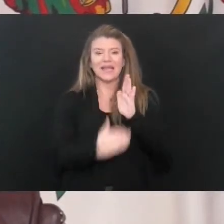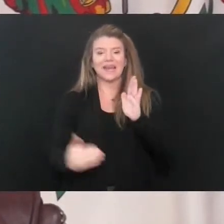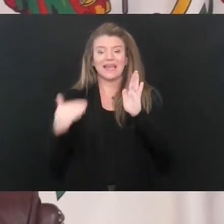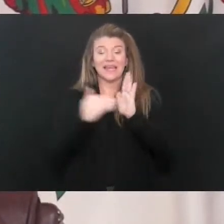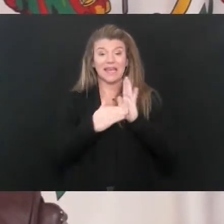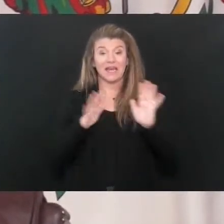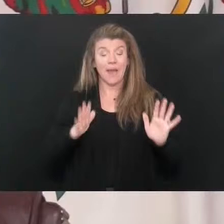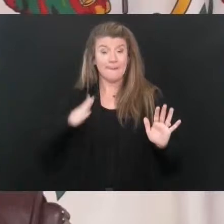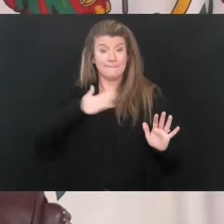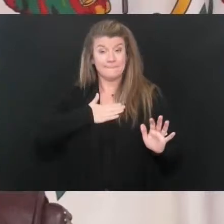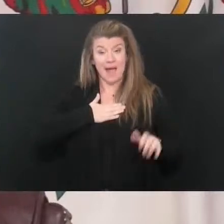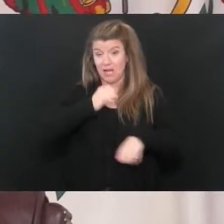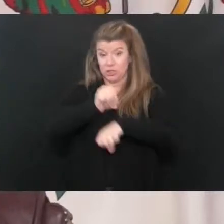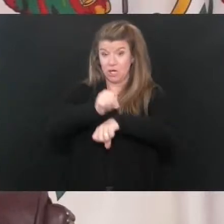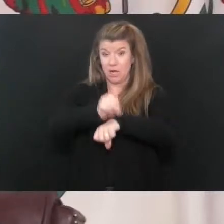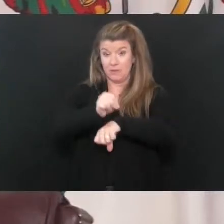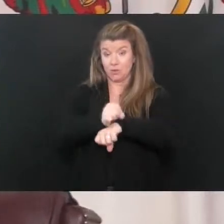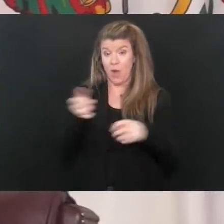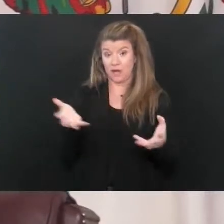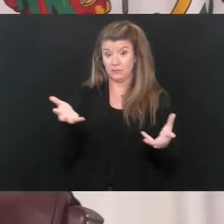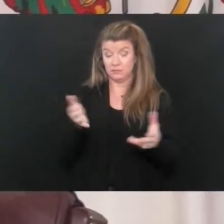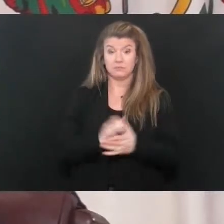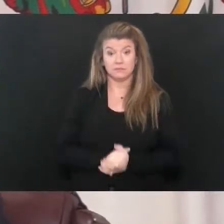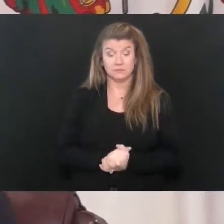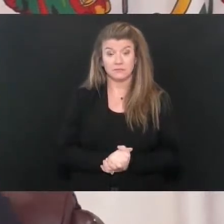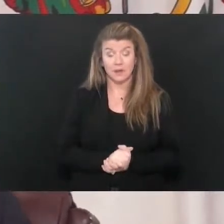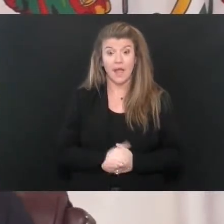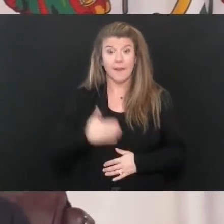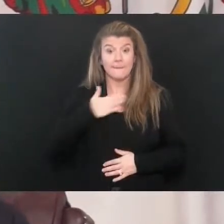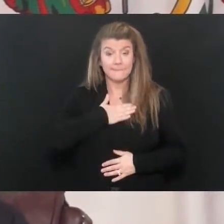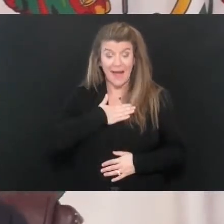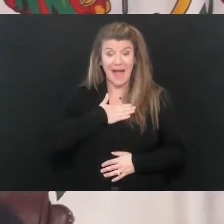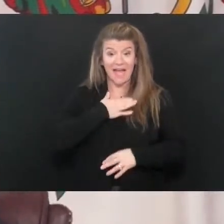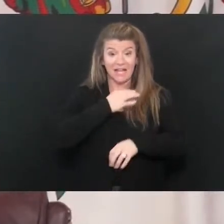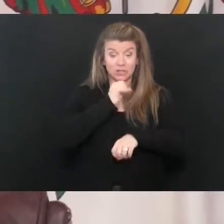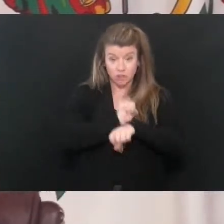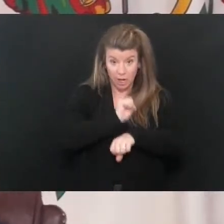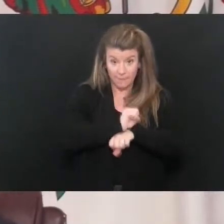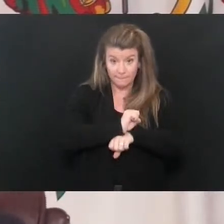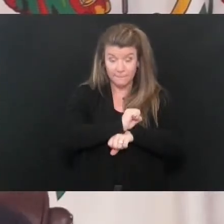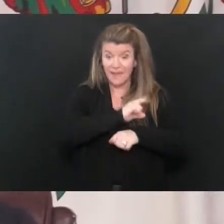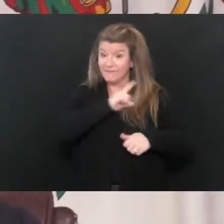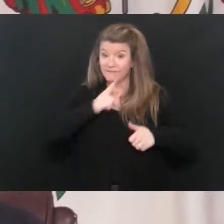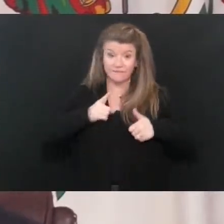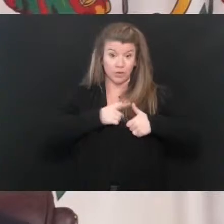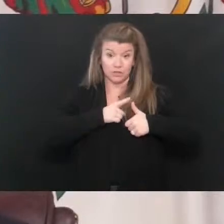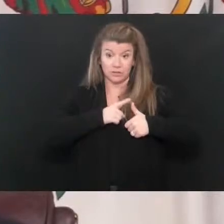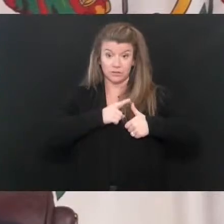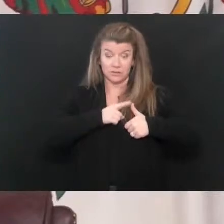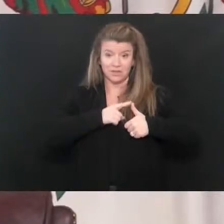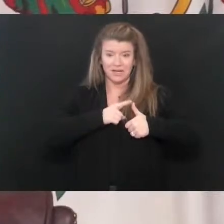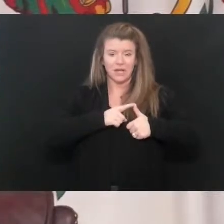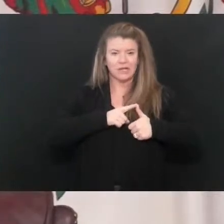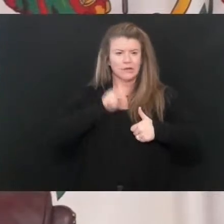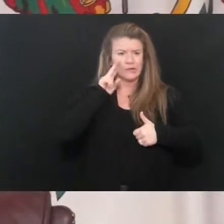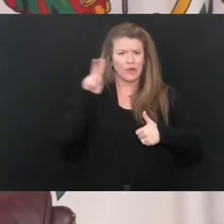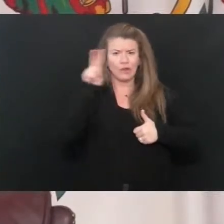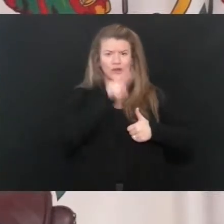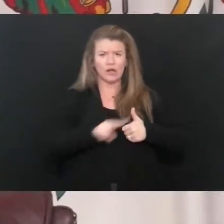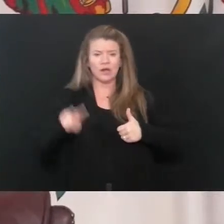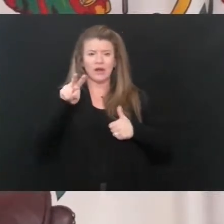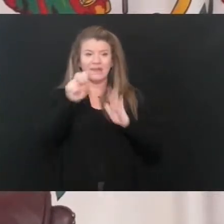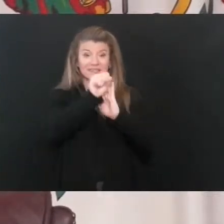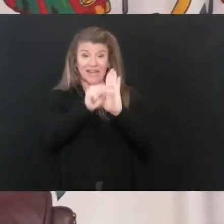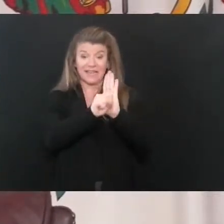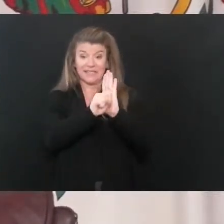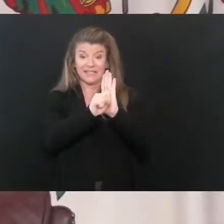my job? My job is to first and foremost look after the health and safety of all